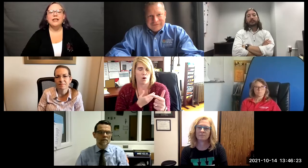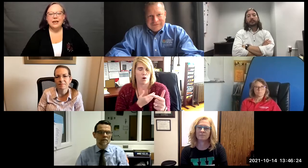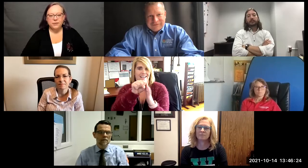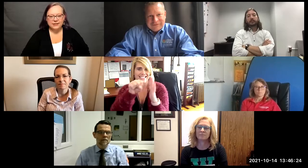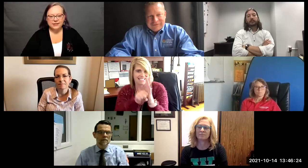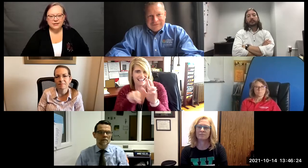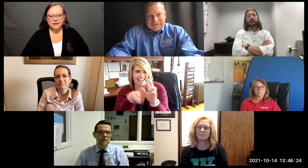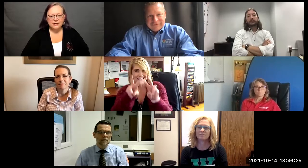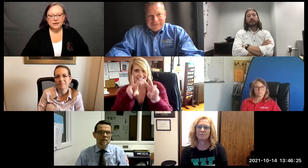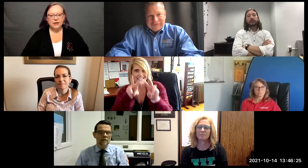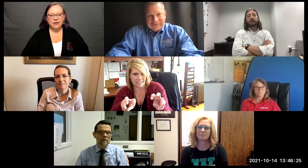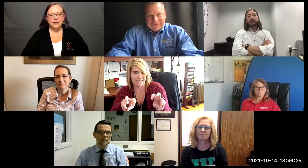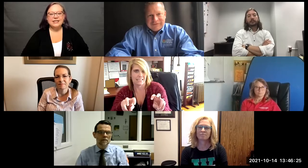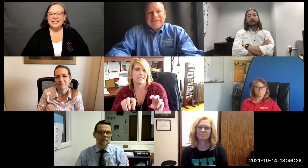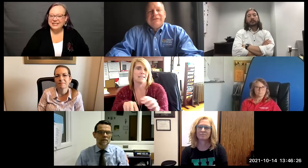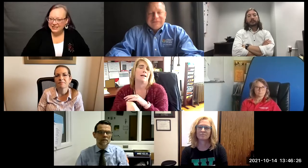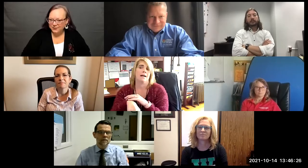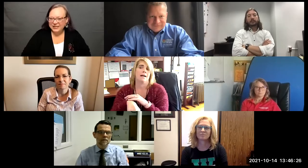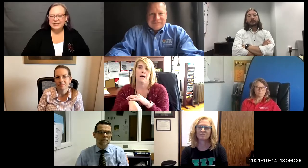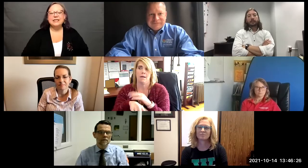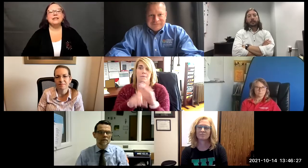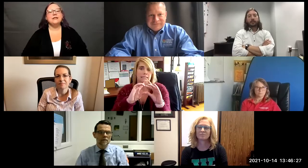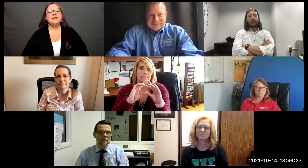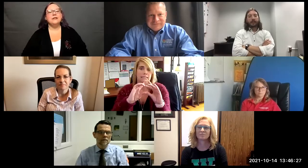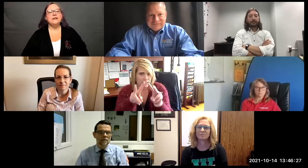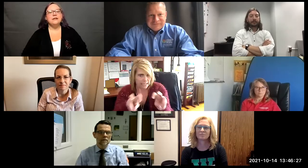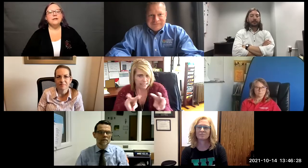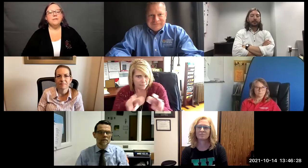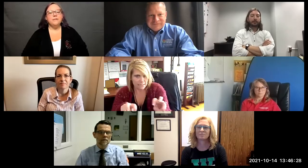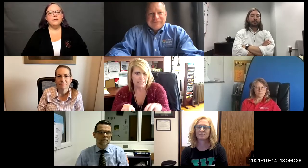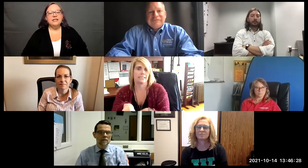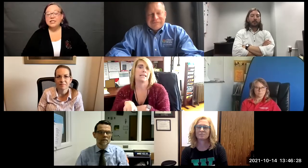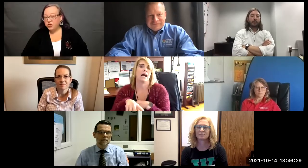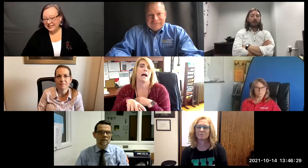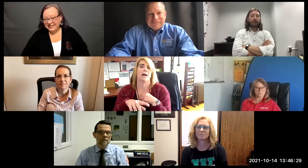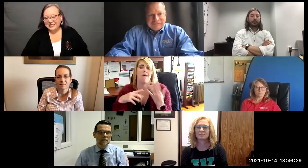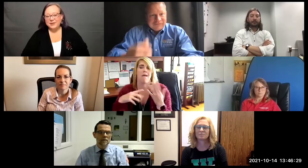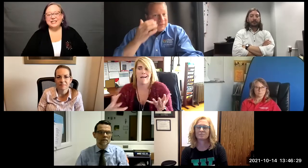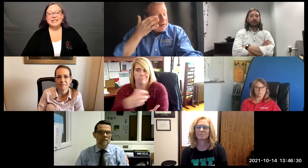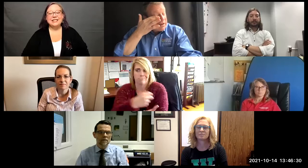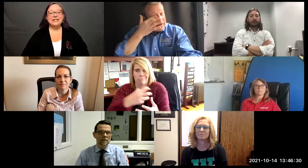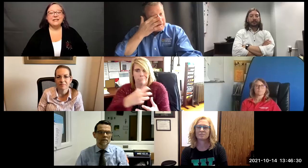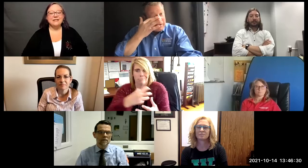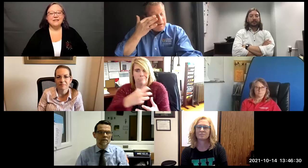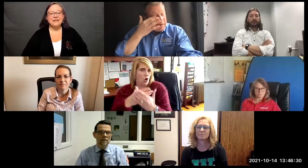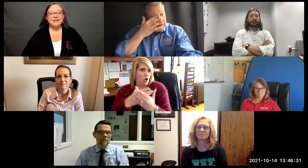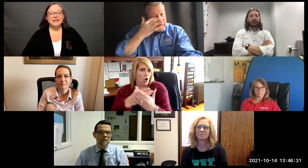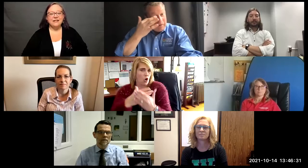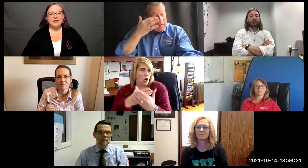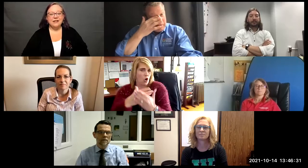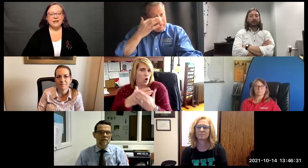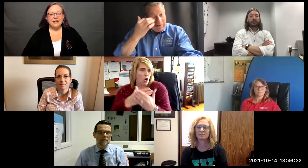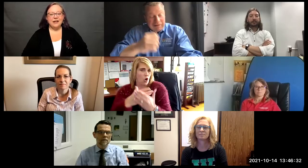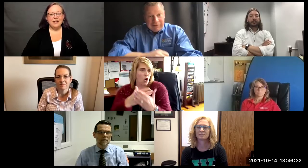our on-campus state assessments, district assessments,